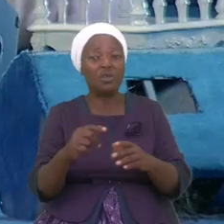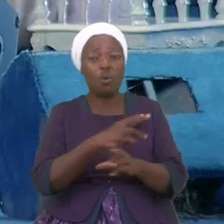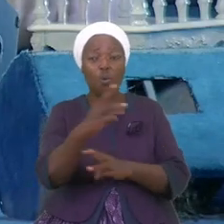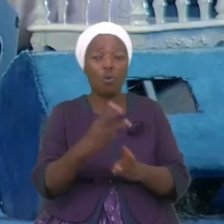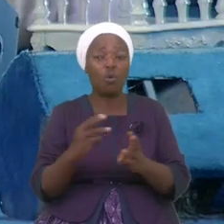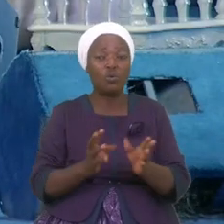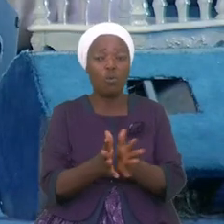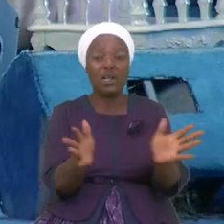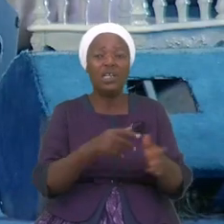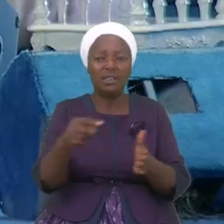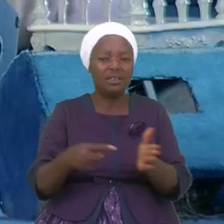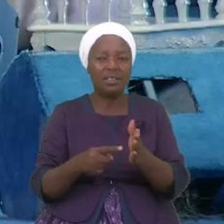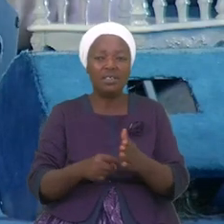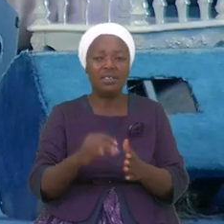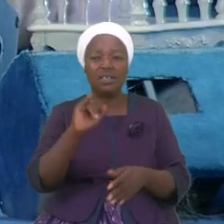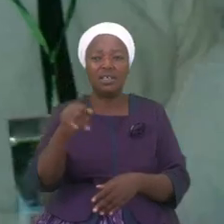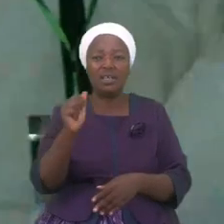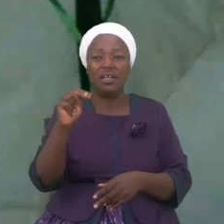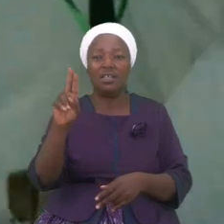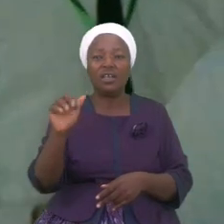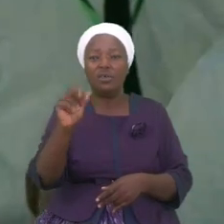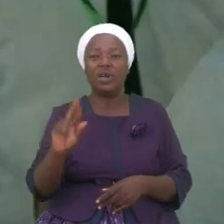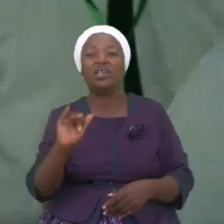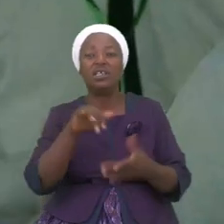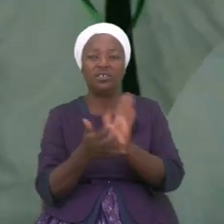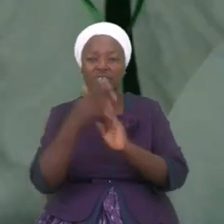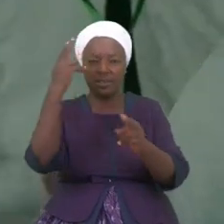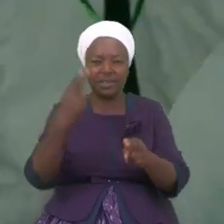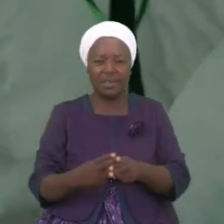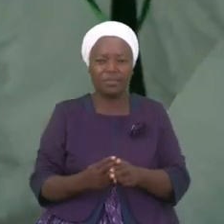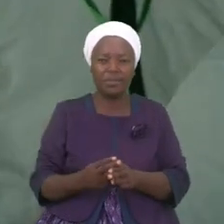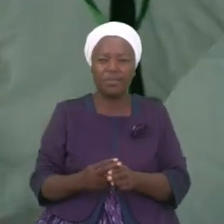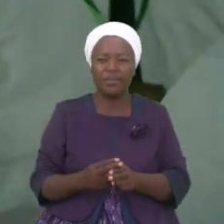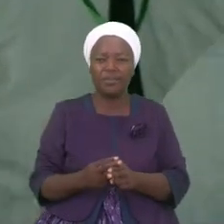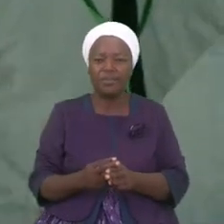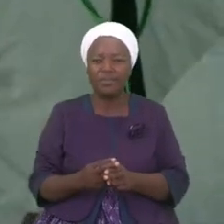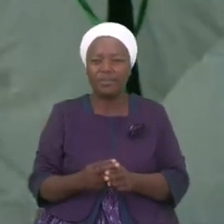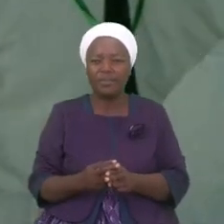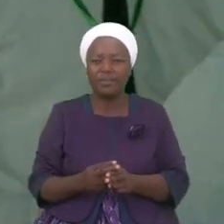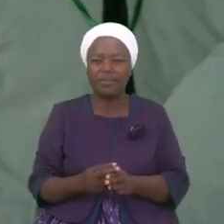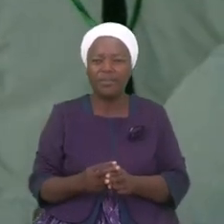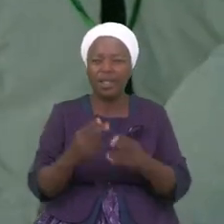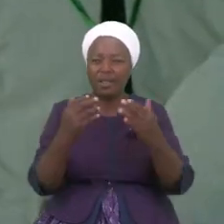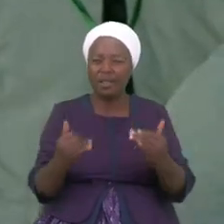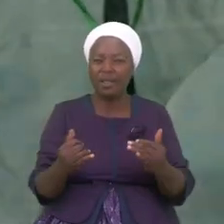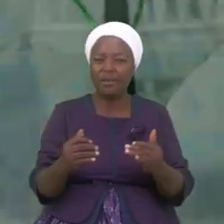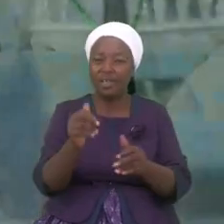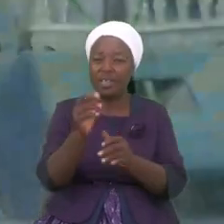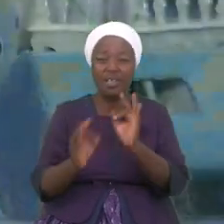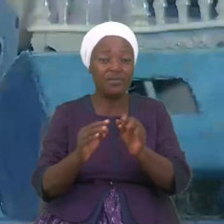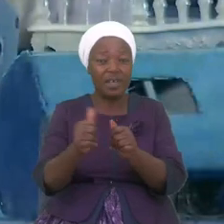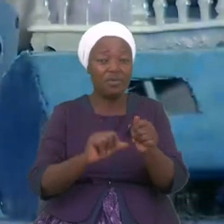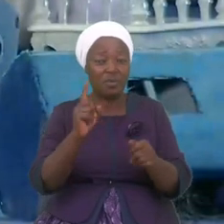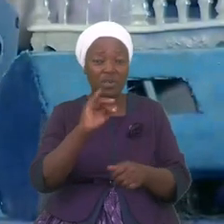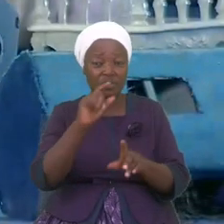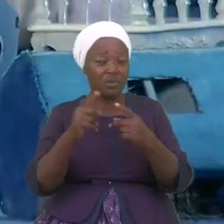this January in Jesus' name. Now, if everybody is going to have, and we're going